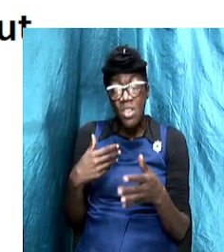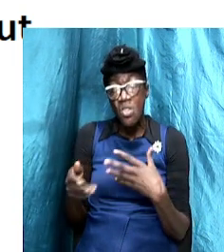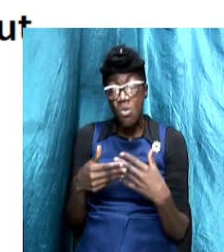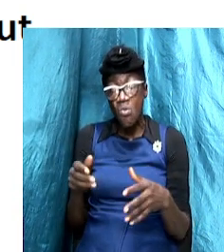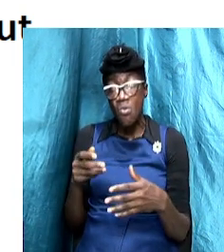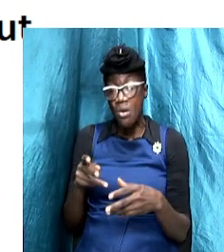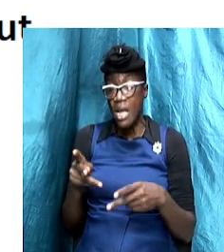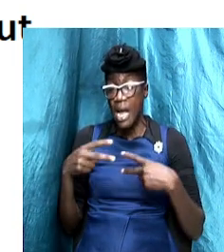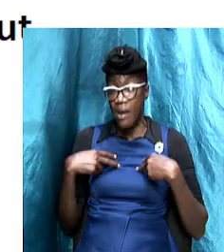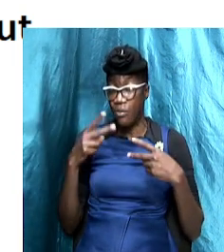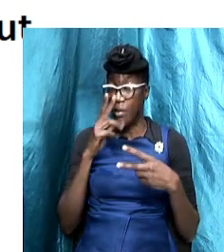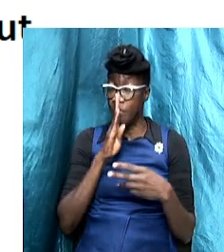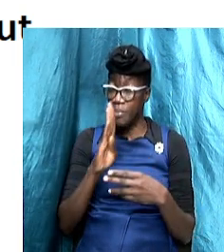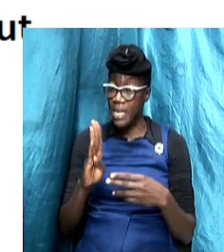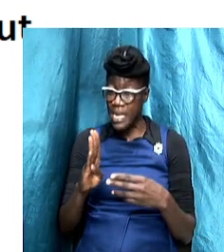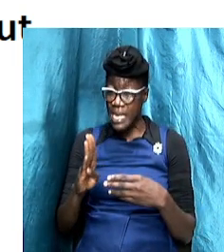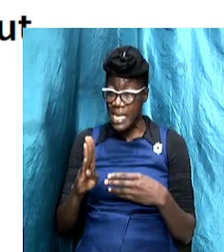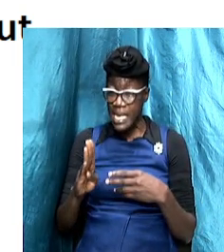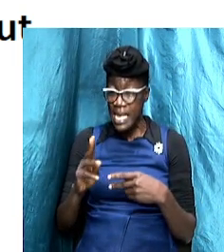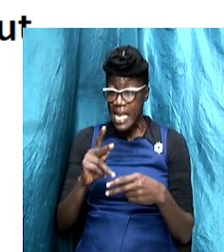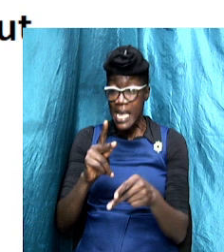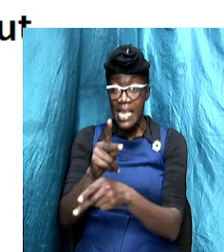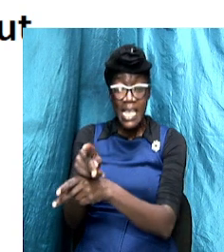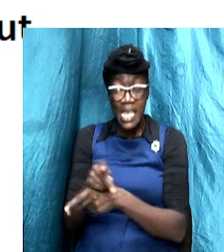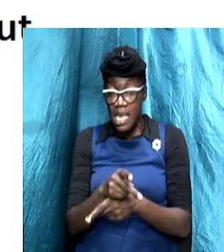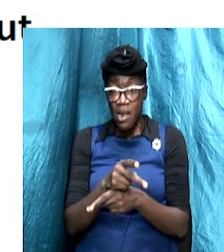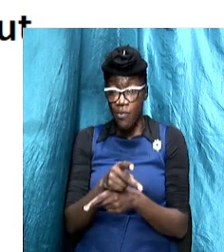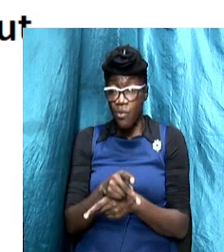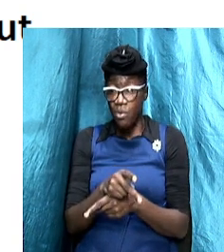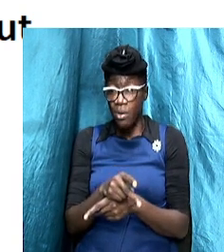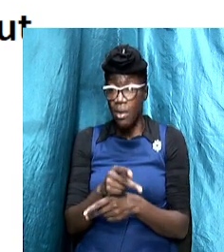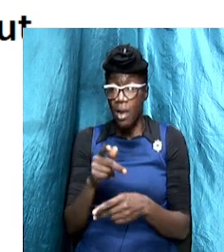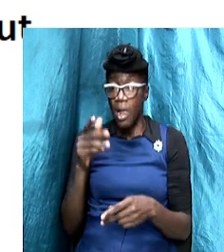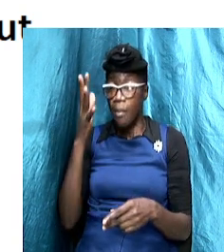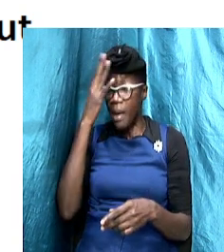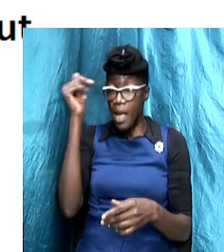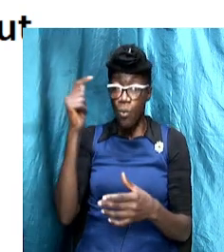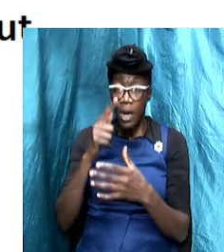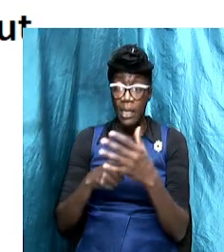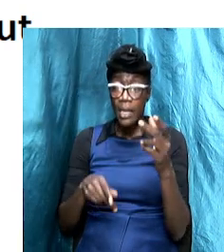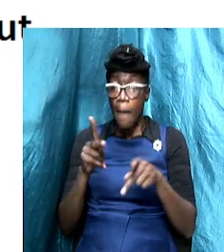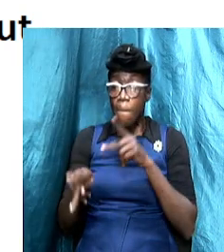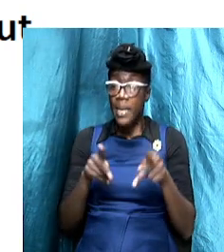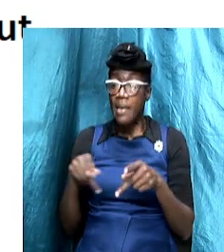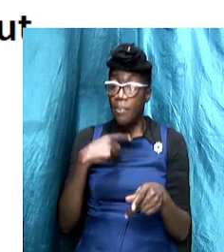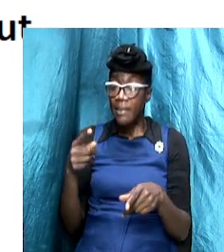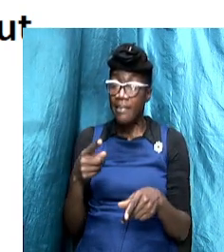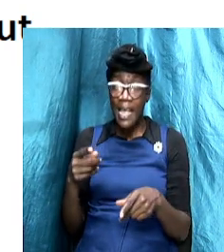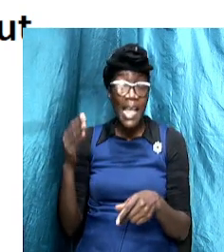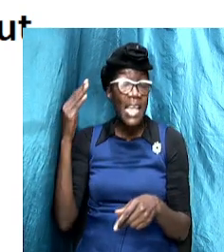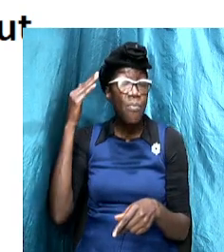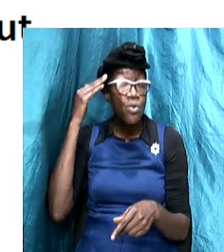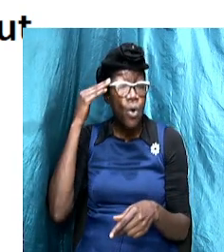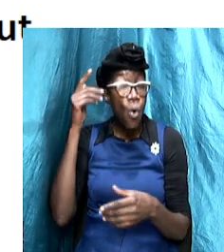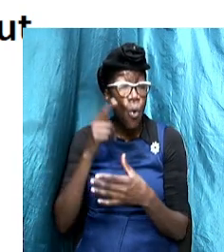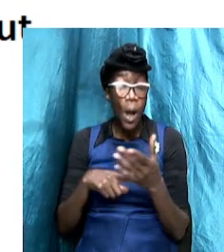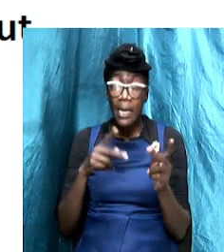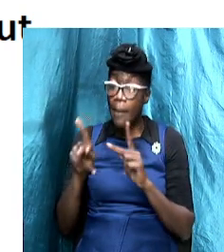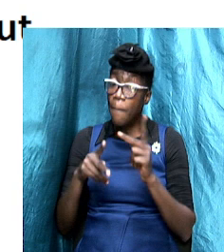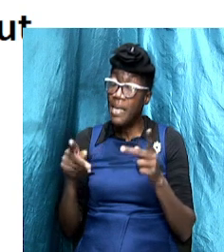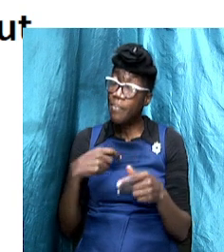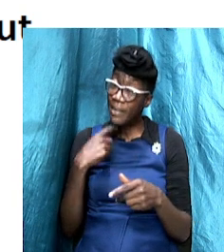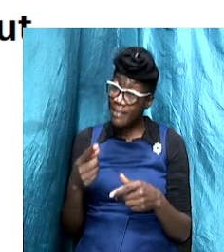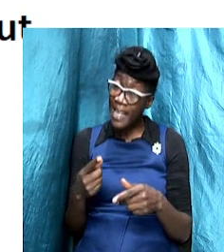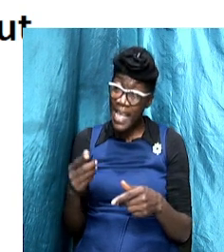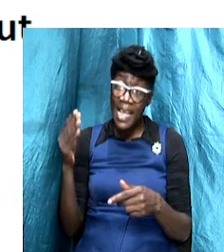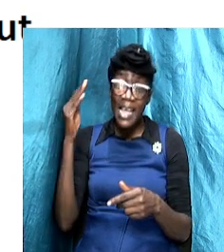be careful that we are not influenced by what people say. So he knew what the people were saying.